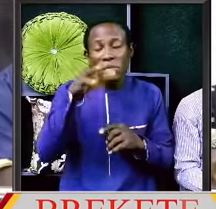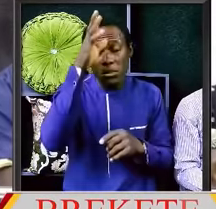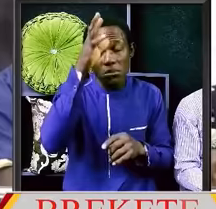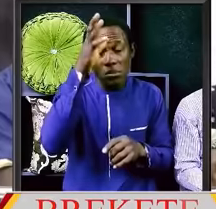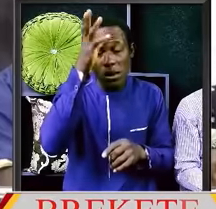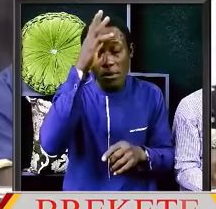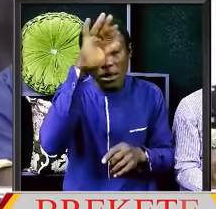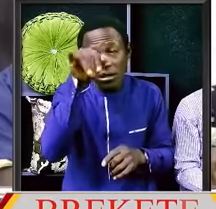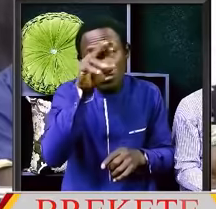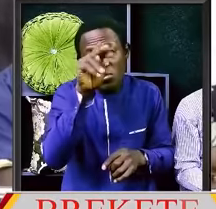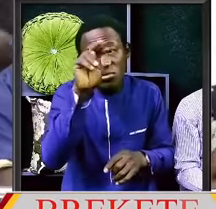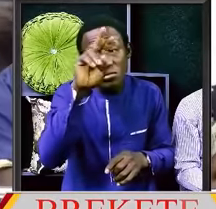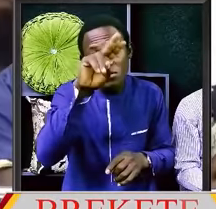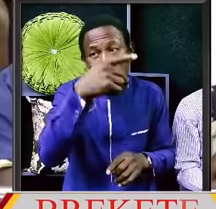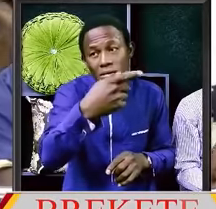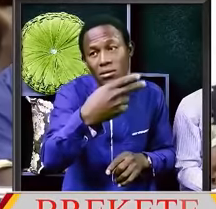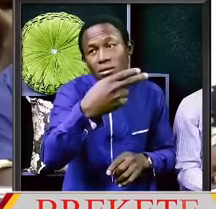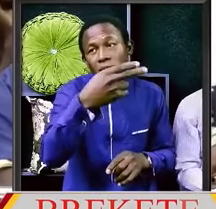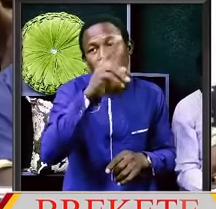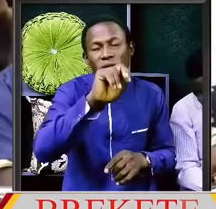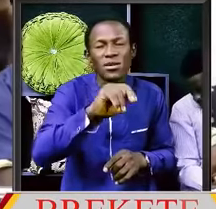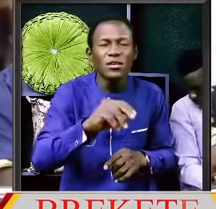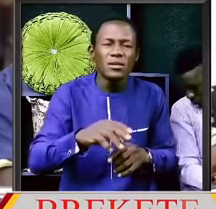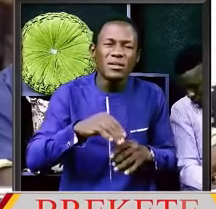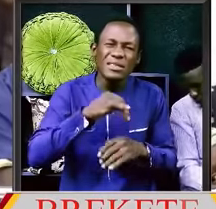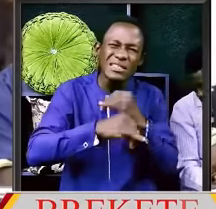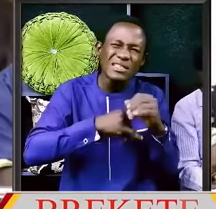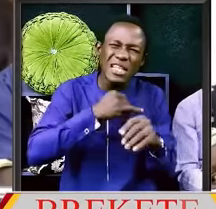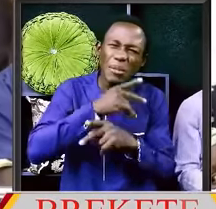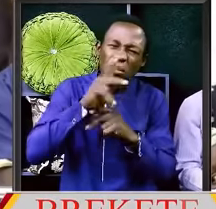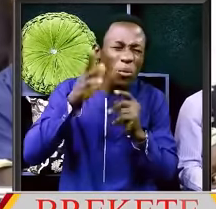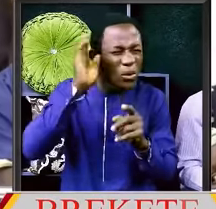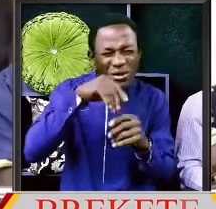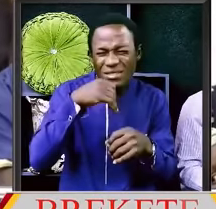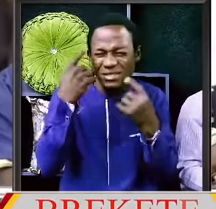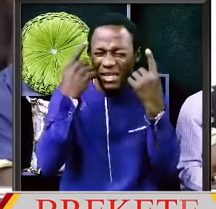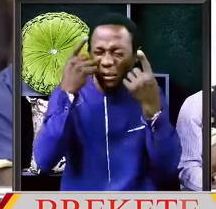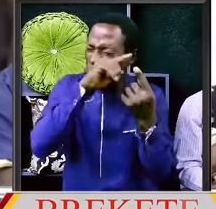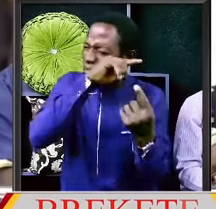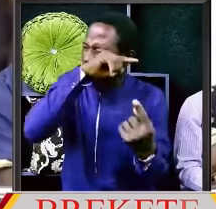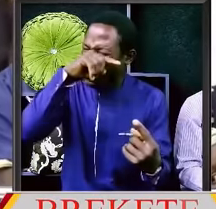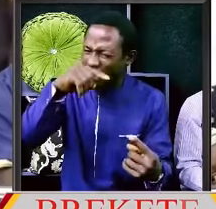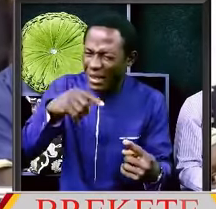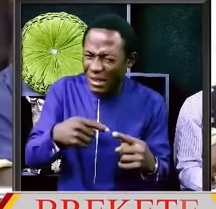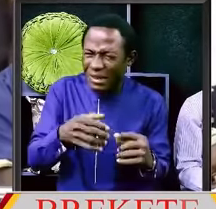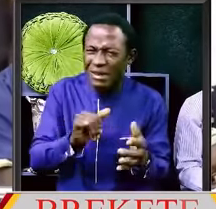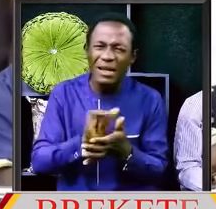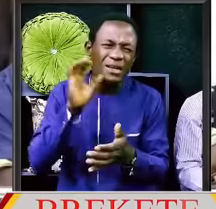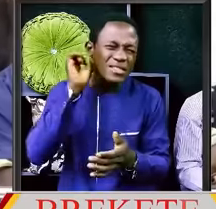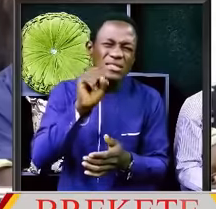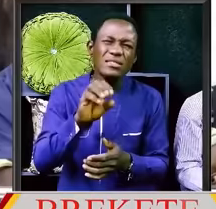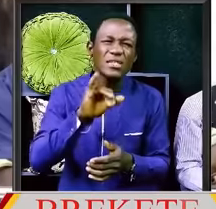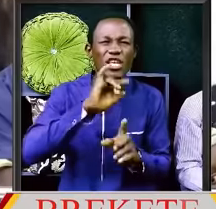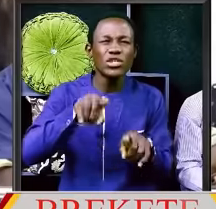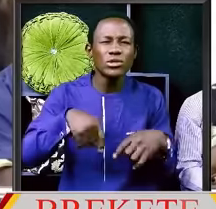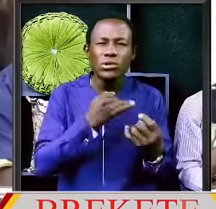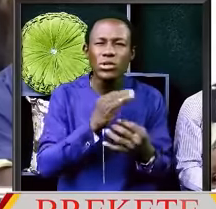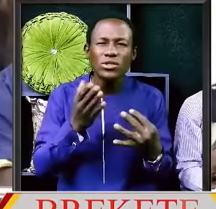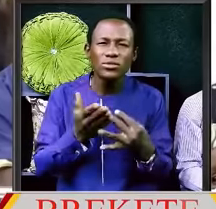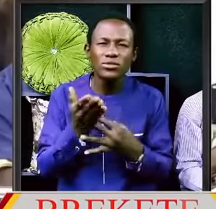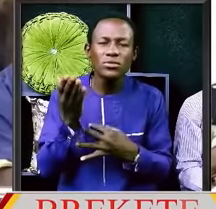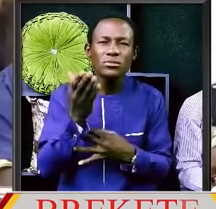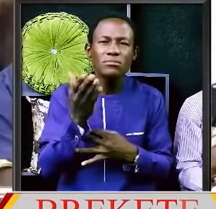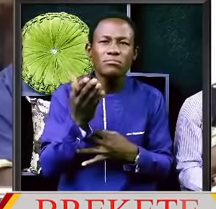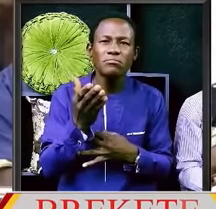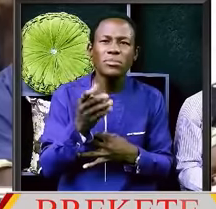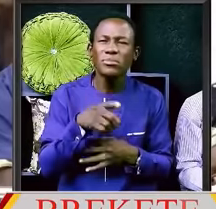And instead, where people go understand the trauma where they go through, the people where their mouth bend begin talk, say, are